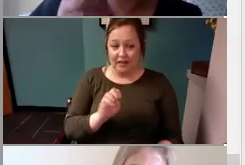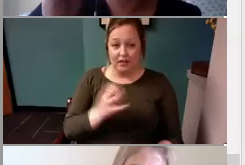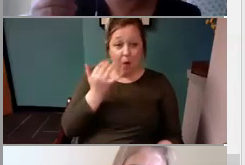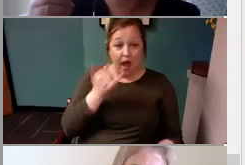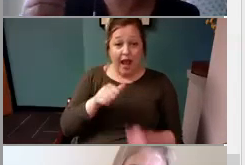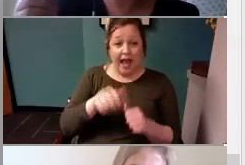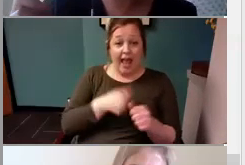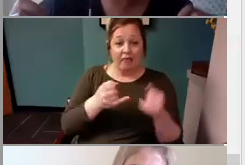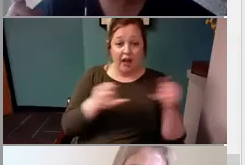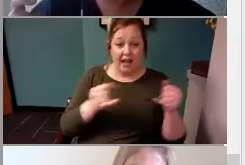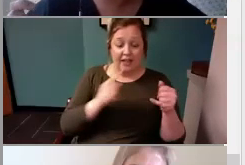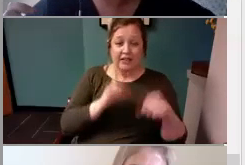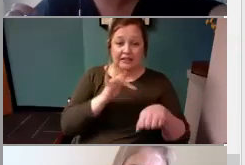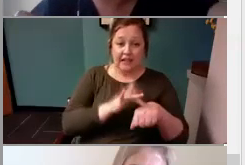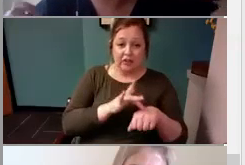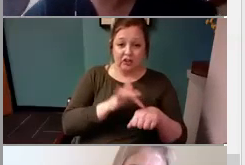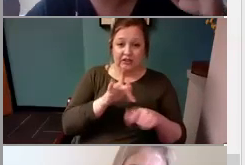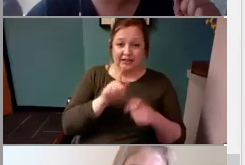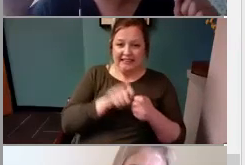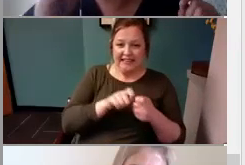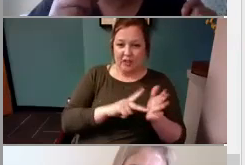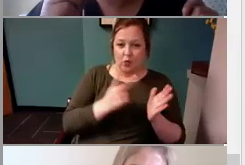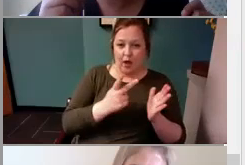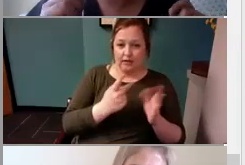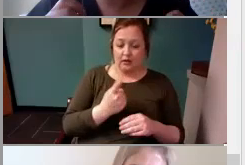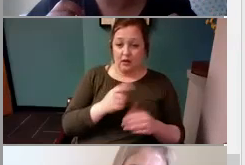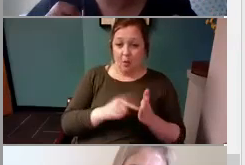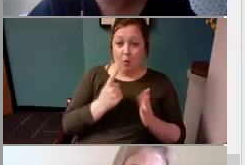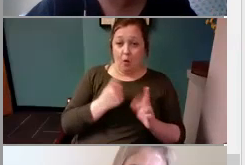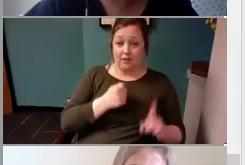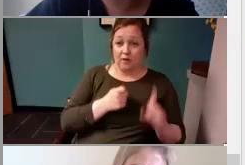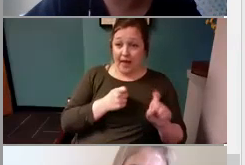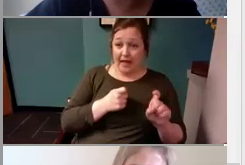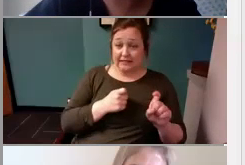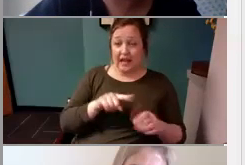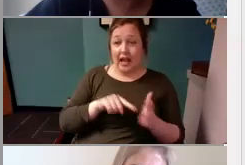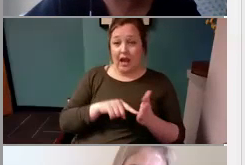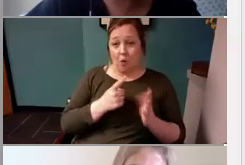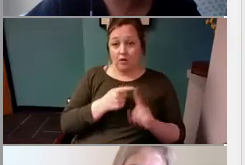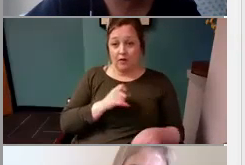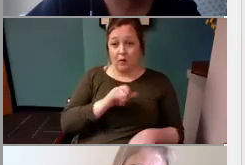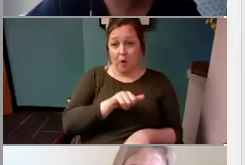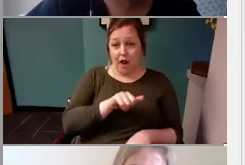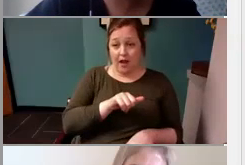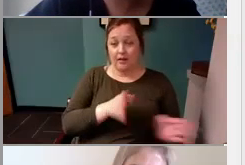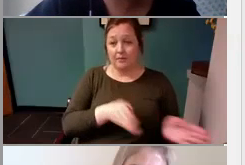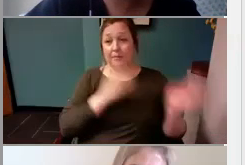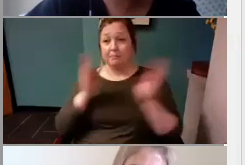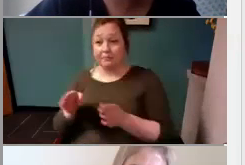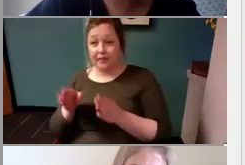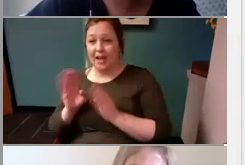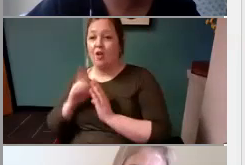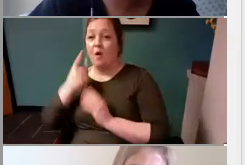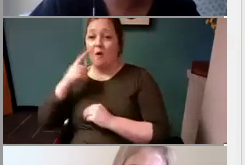examined exactly twice, once from X and once from Y. But in case of a directed graph,